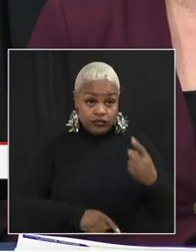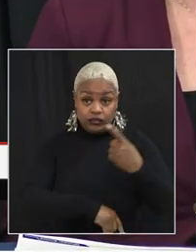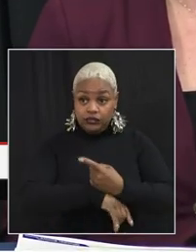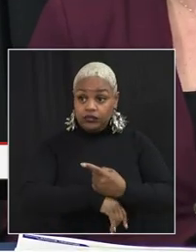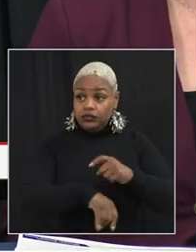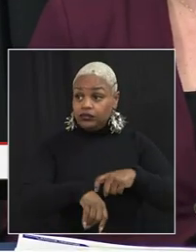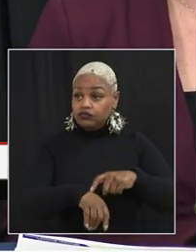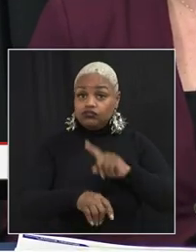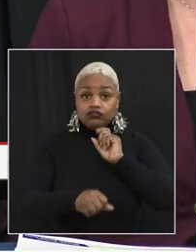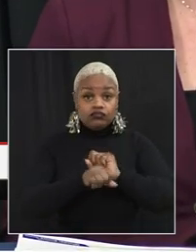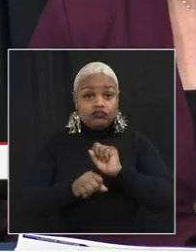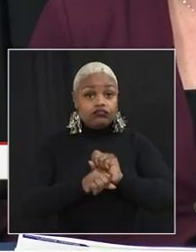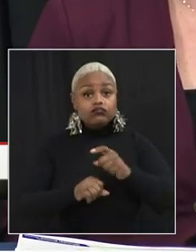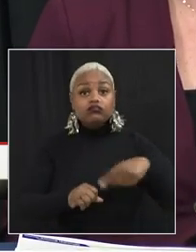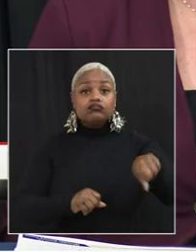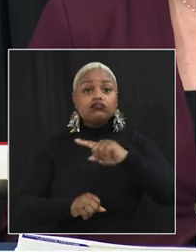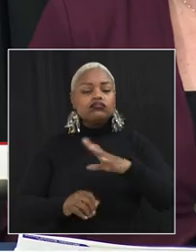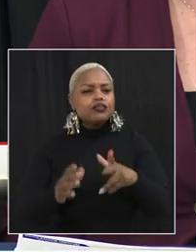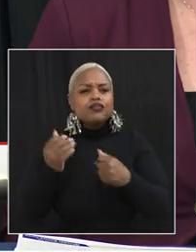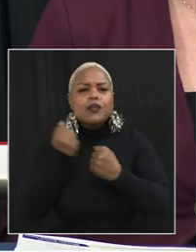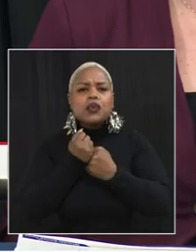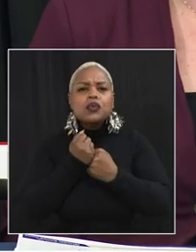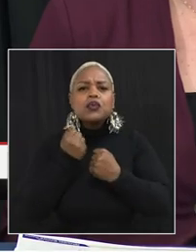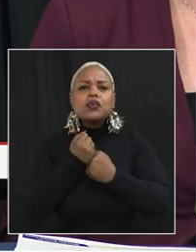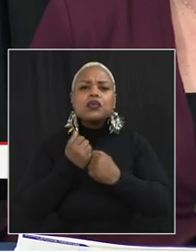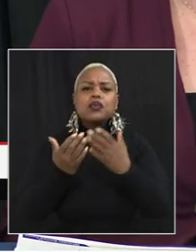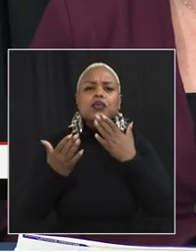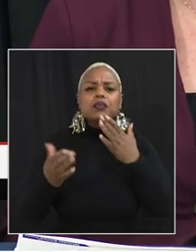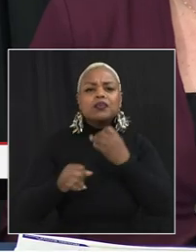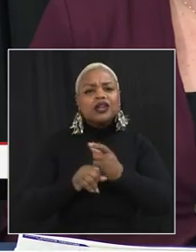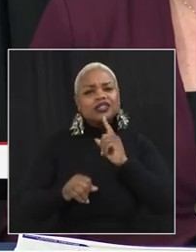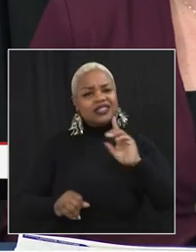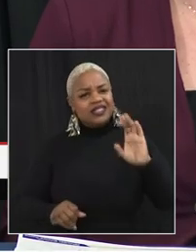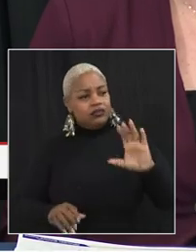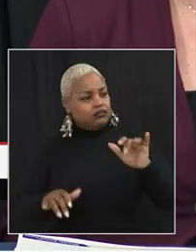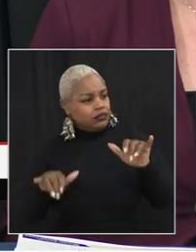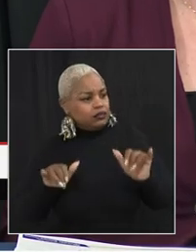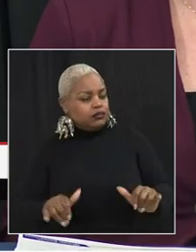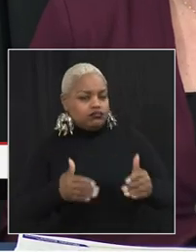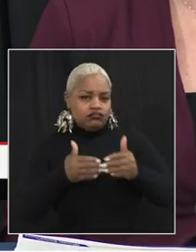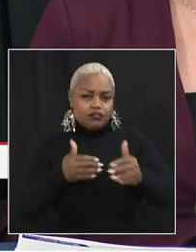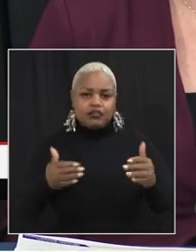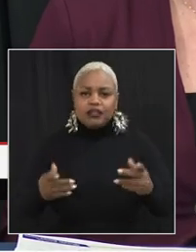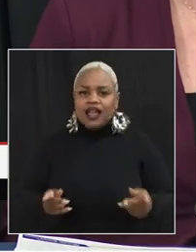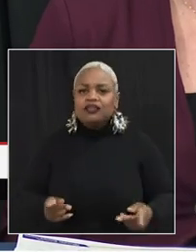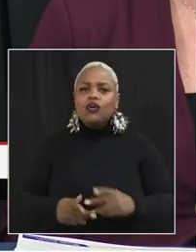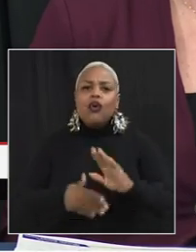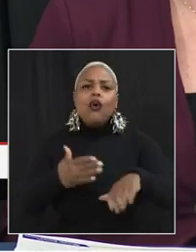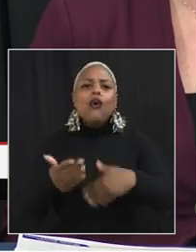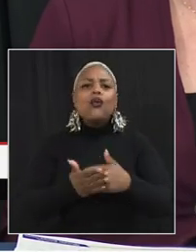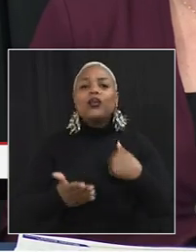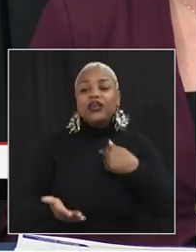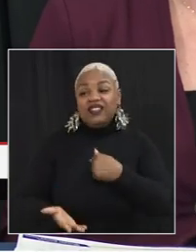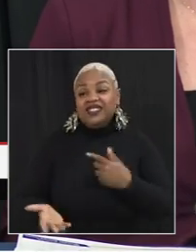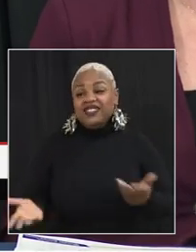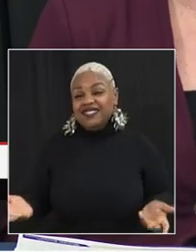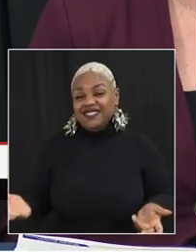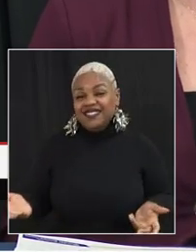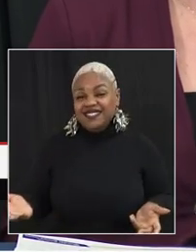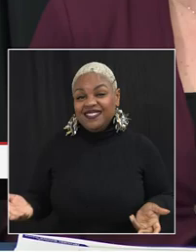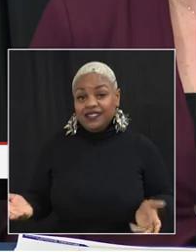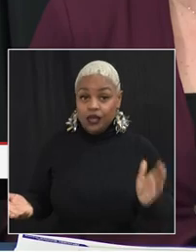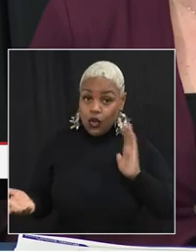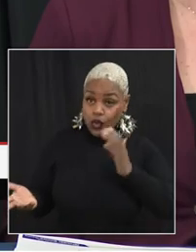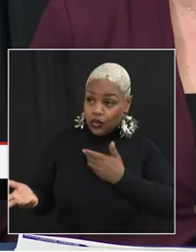that Washington, D.C. remains a place where all of us, especially our seniors,